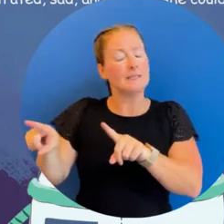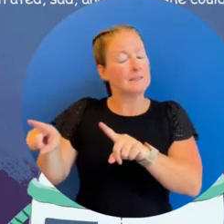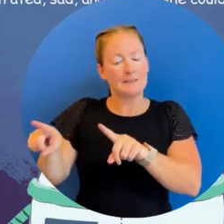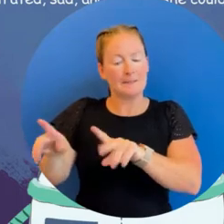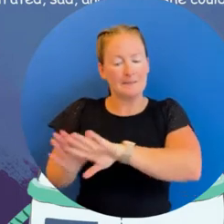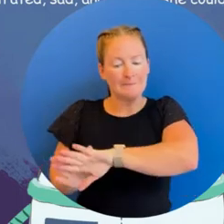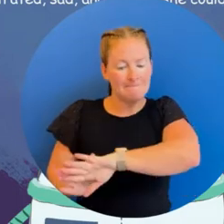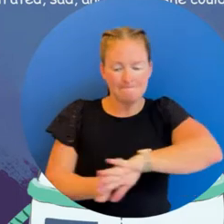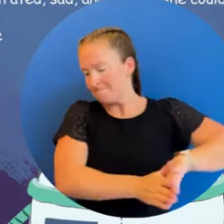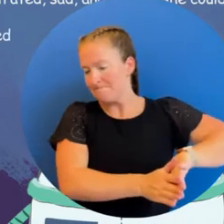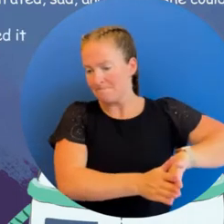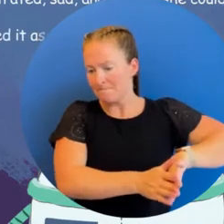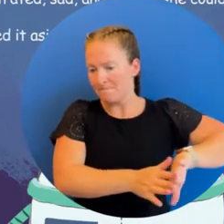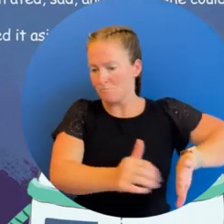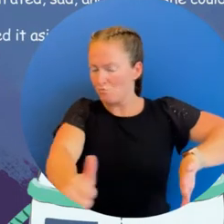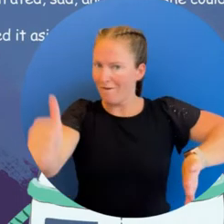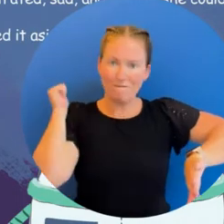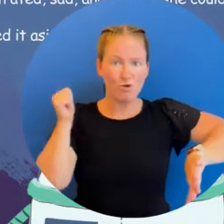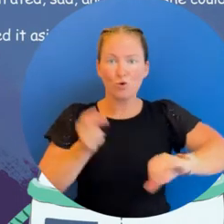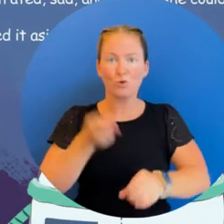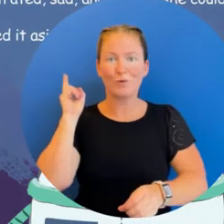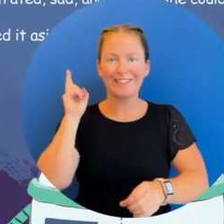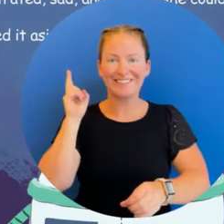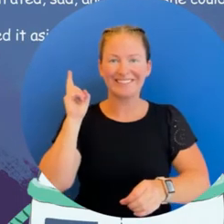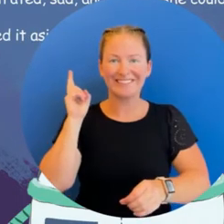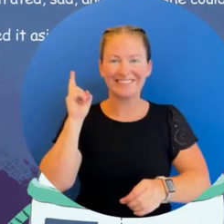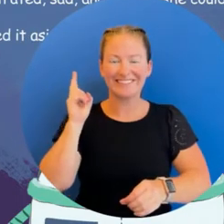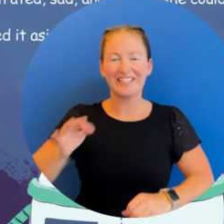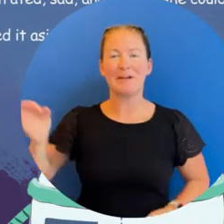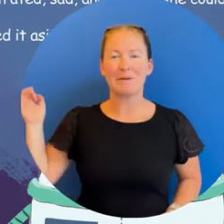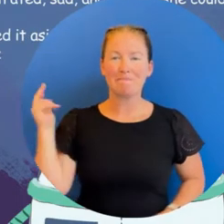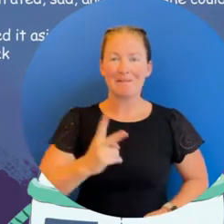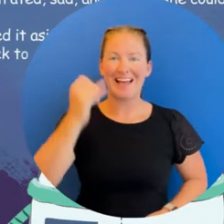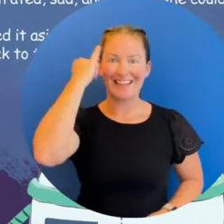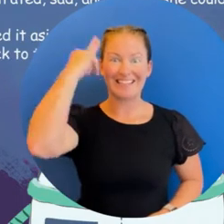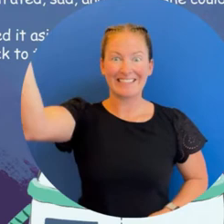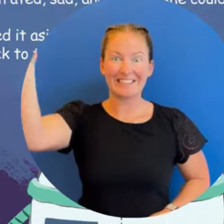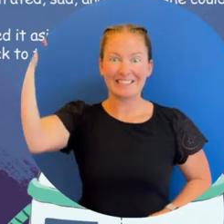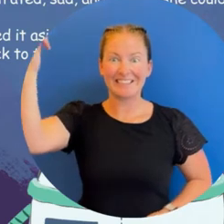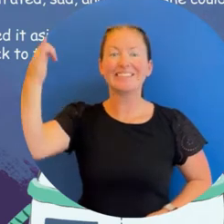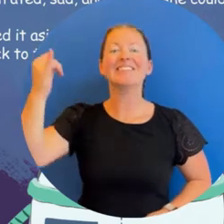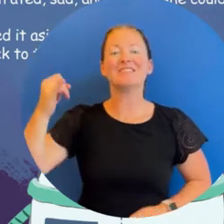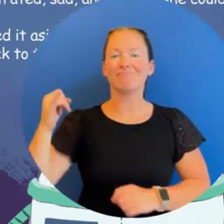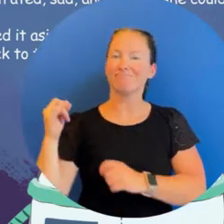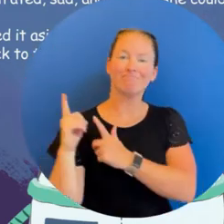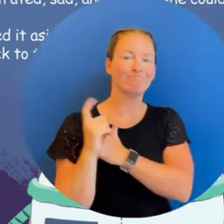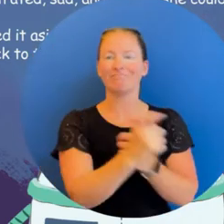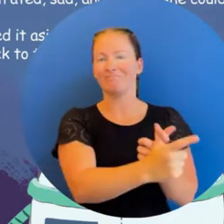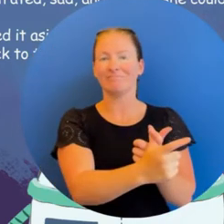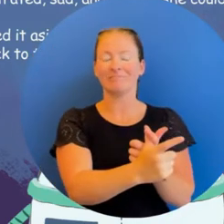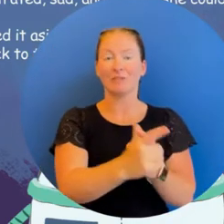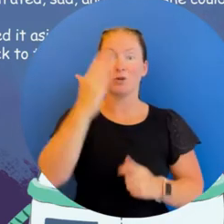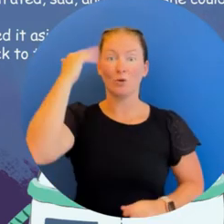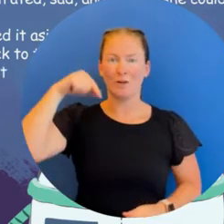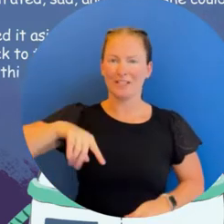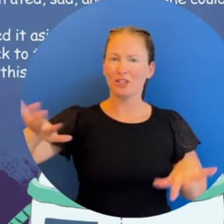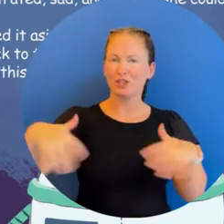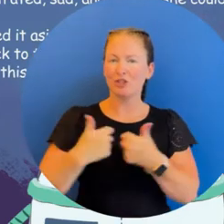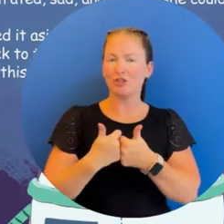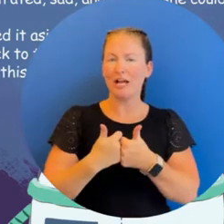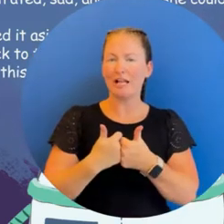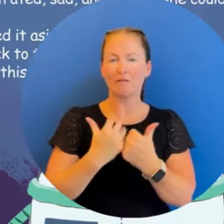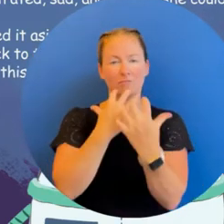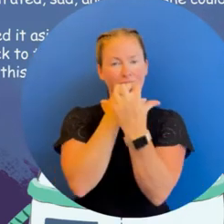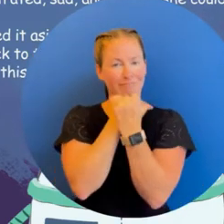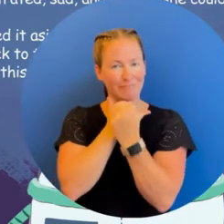spit. But she pushed it aside, just refusing to quit. And then back to the drawing board Billy did race, because this